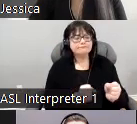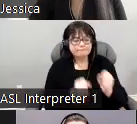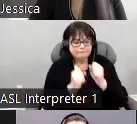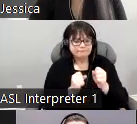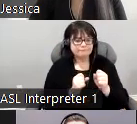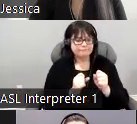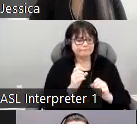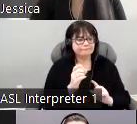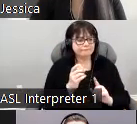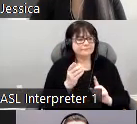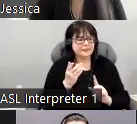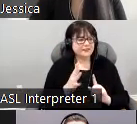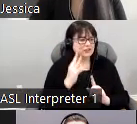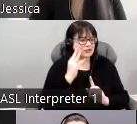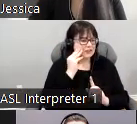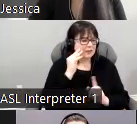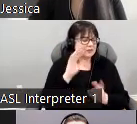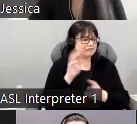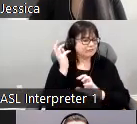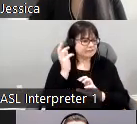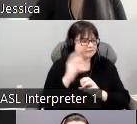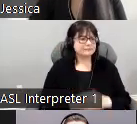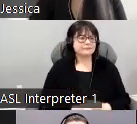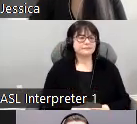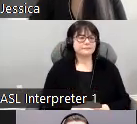something so difficult.